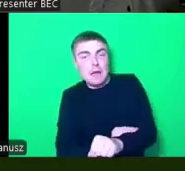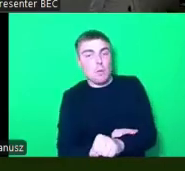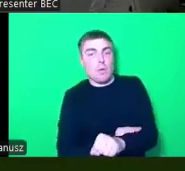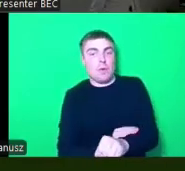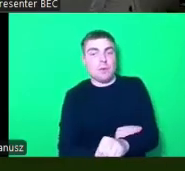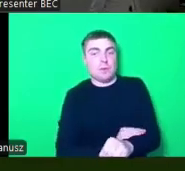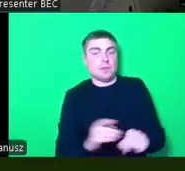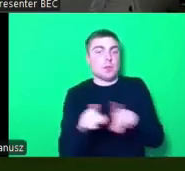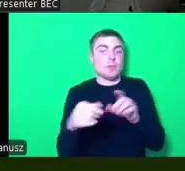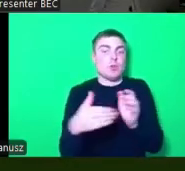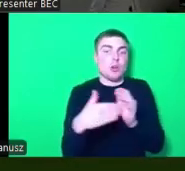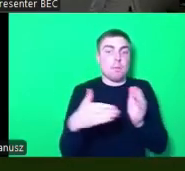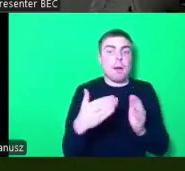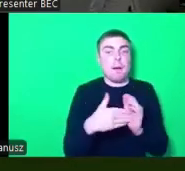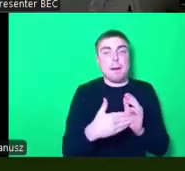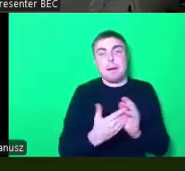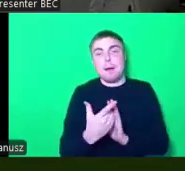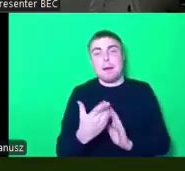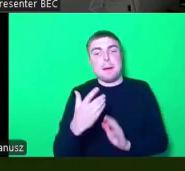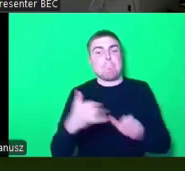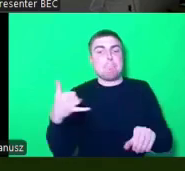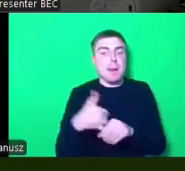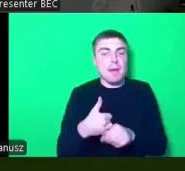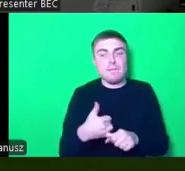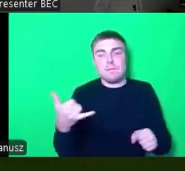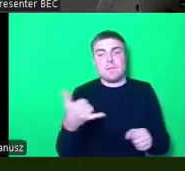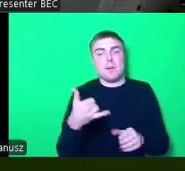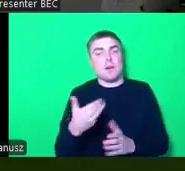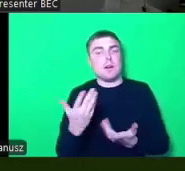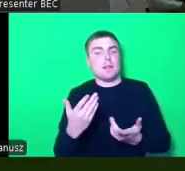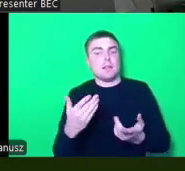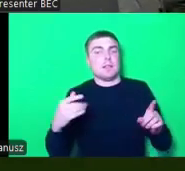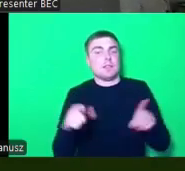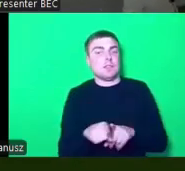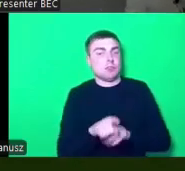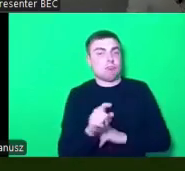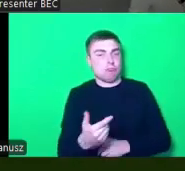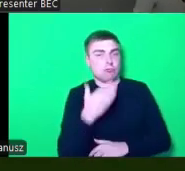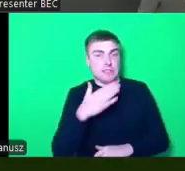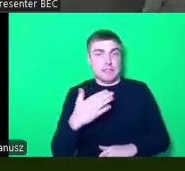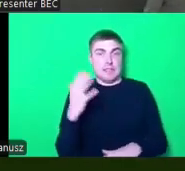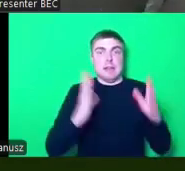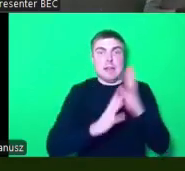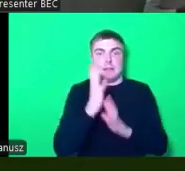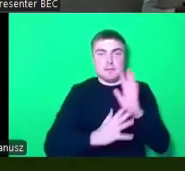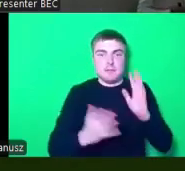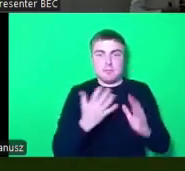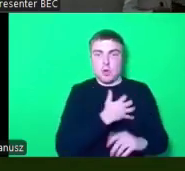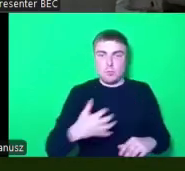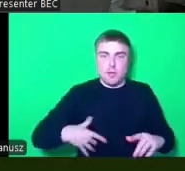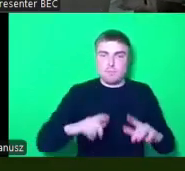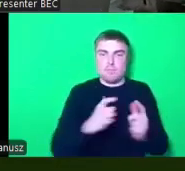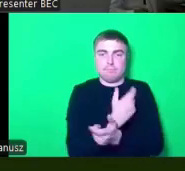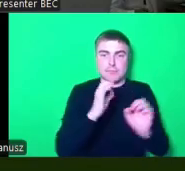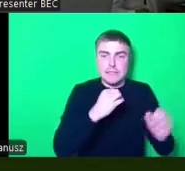go to a circular bioeconomy. But yeah, if we do this separation, this may be good